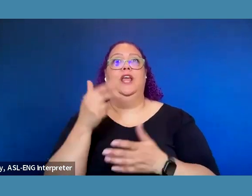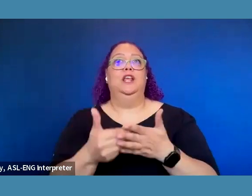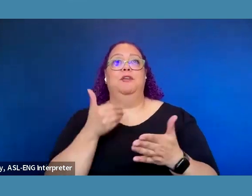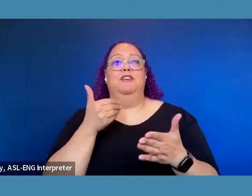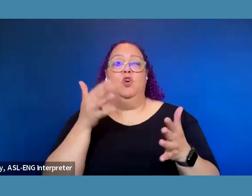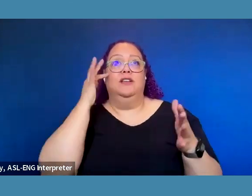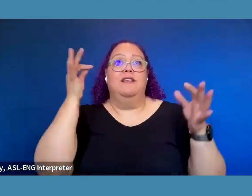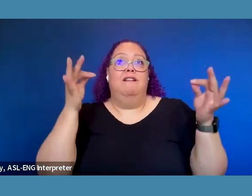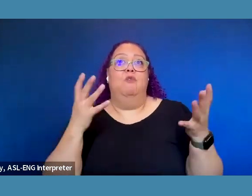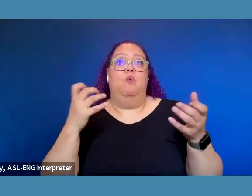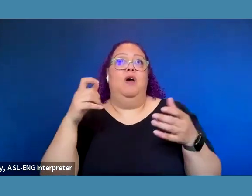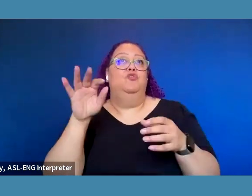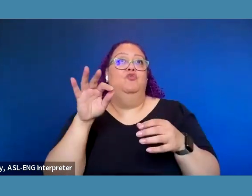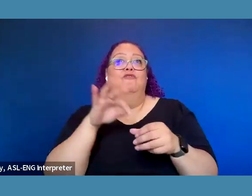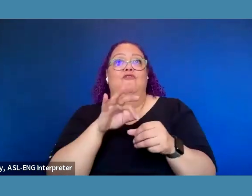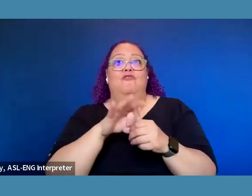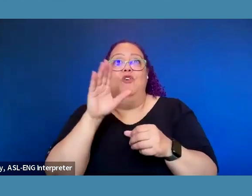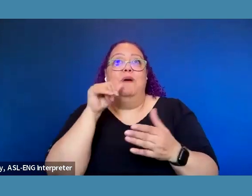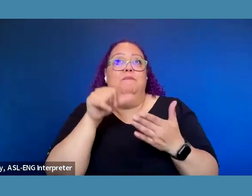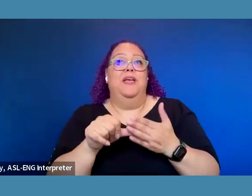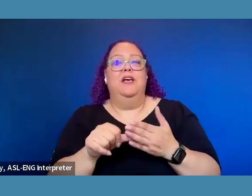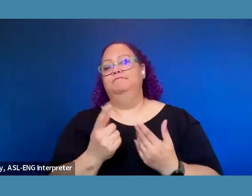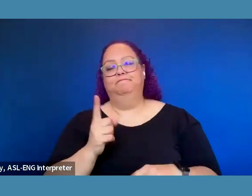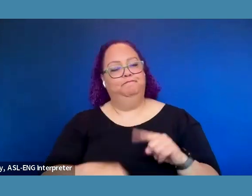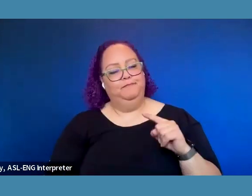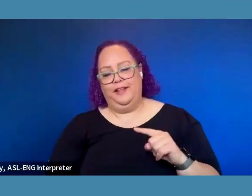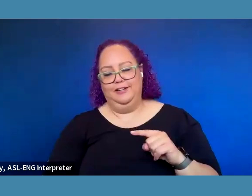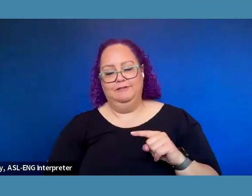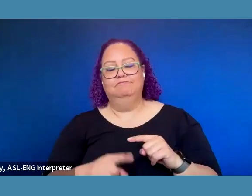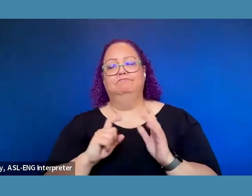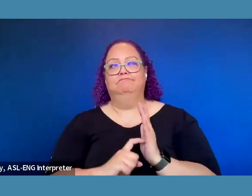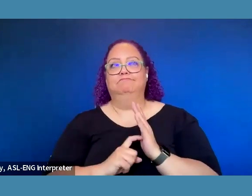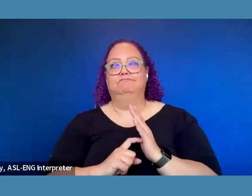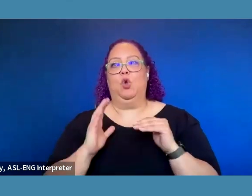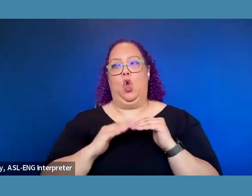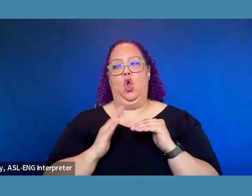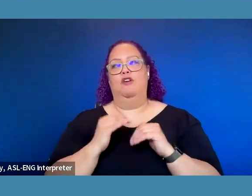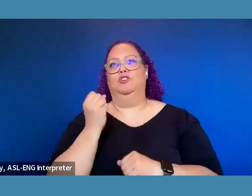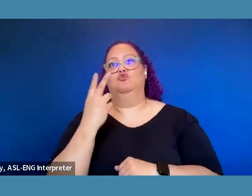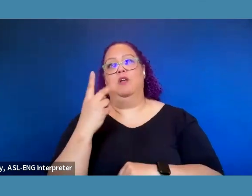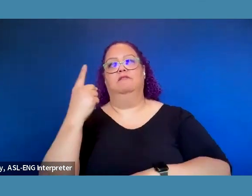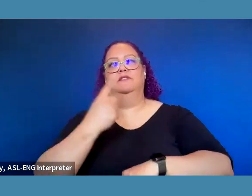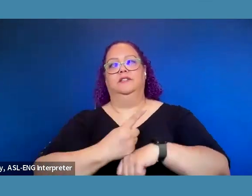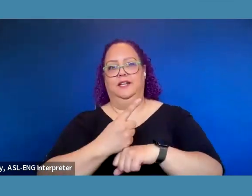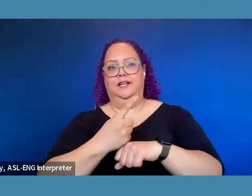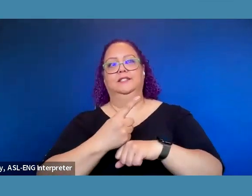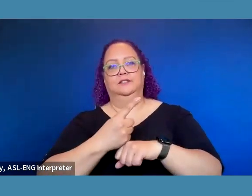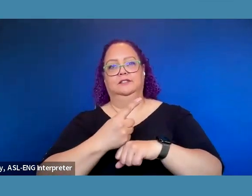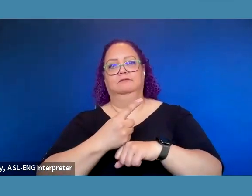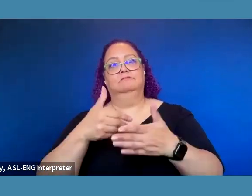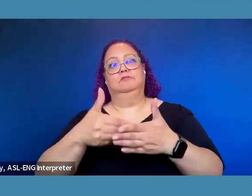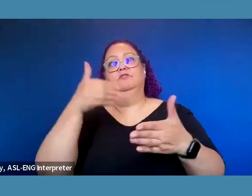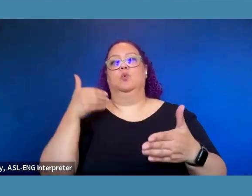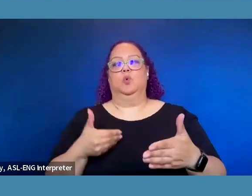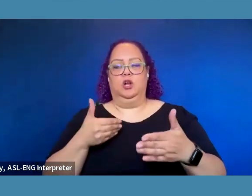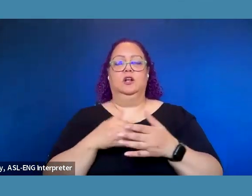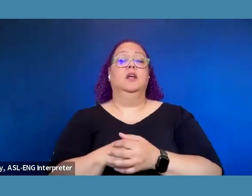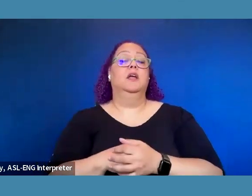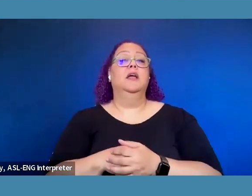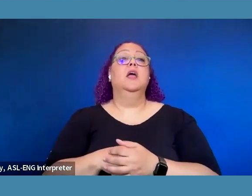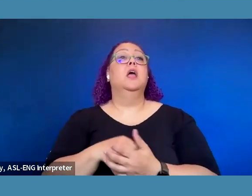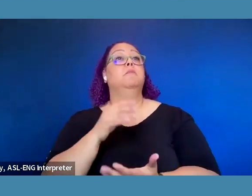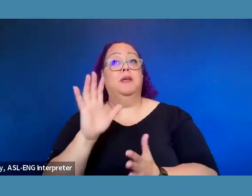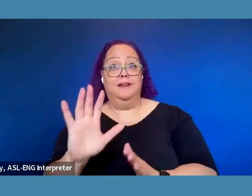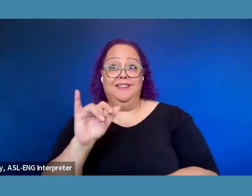not going to be able to do that. But if you requested at least 12 days before, they will send that out. That's